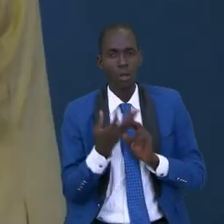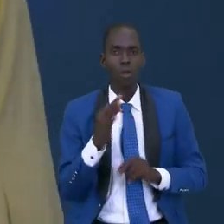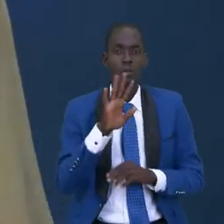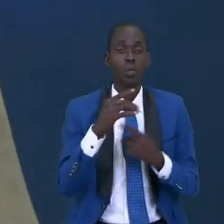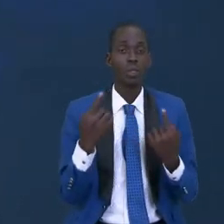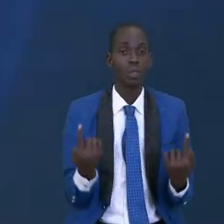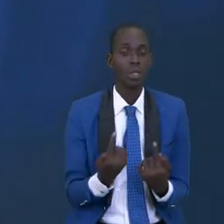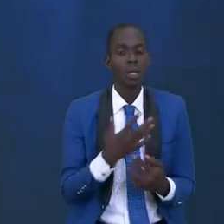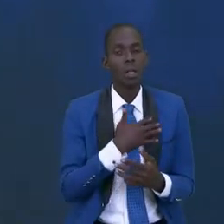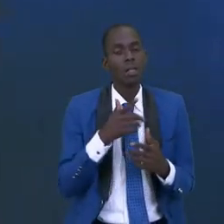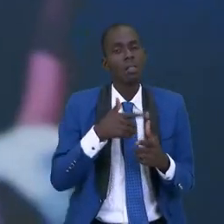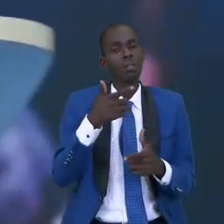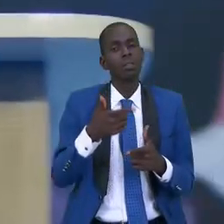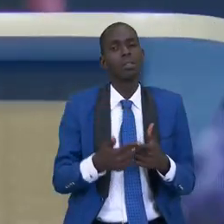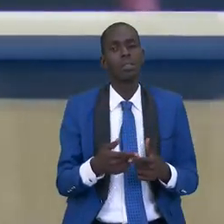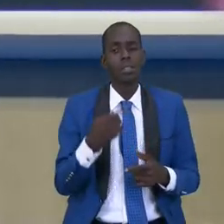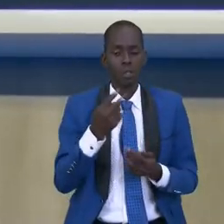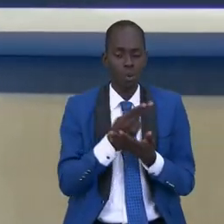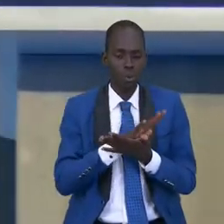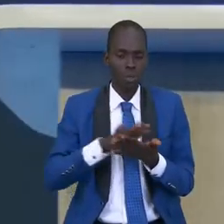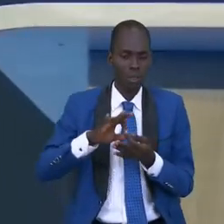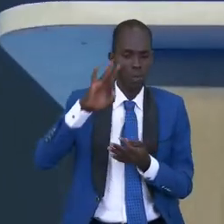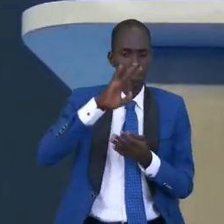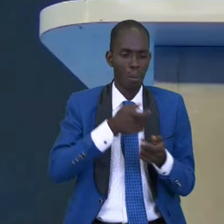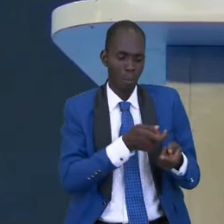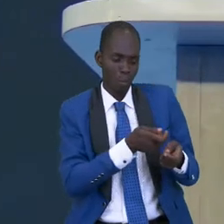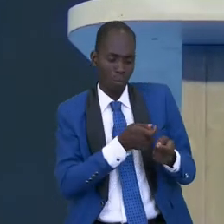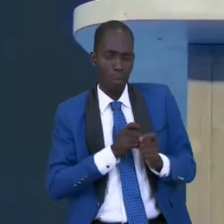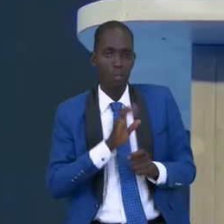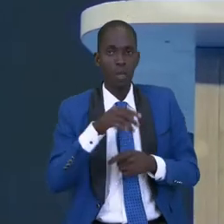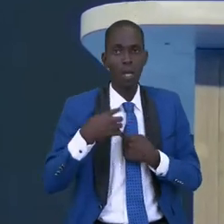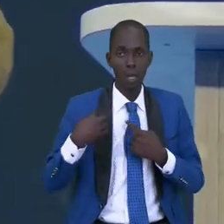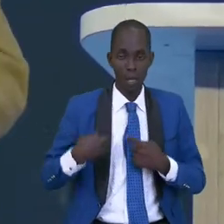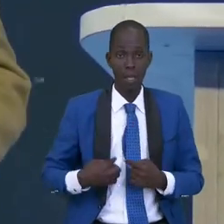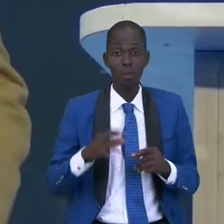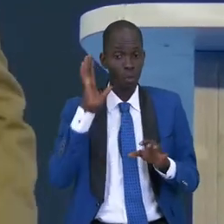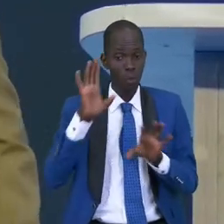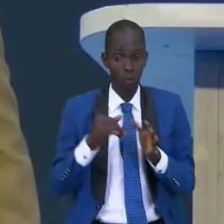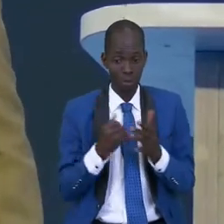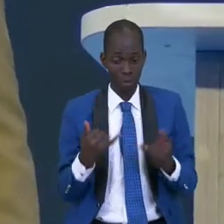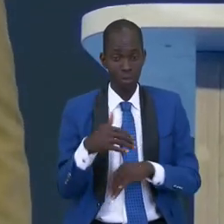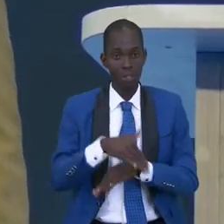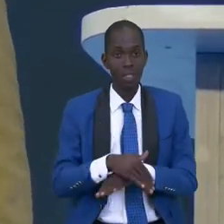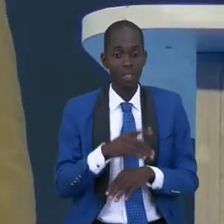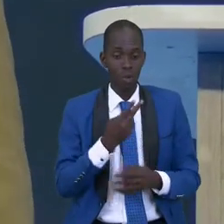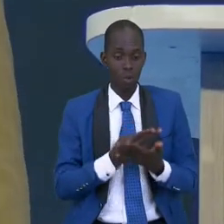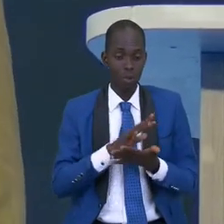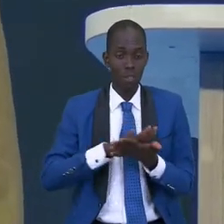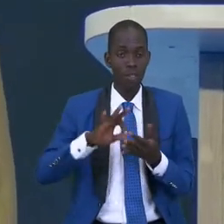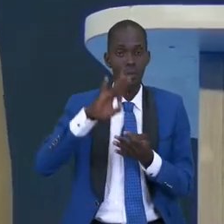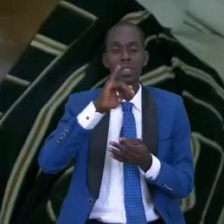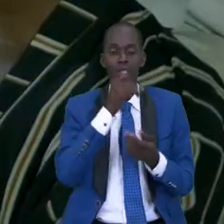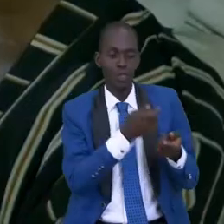and then the Holy Ghost draws your heart. He's doing it tonight. He's drawing you unto the